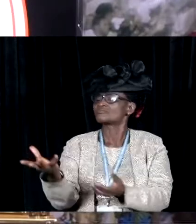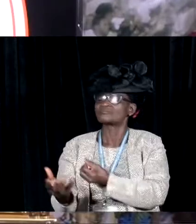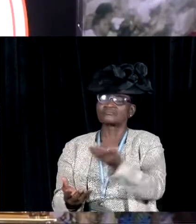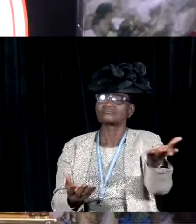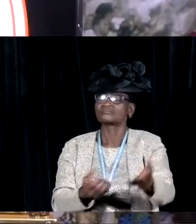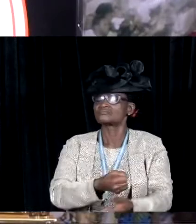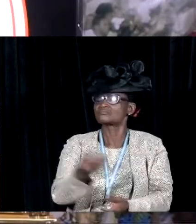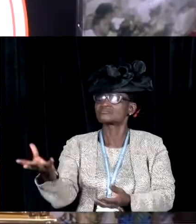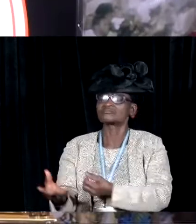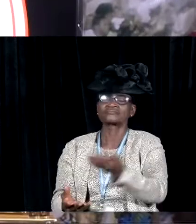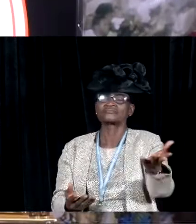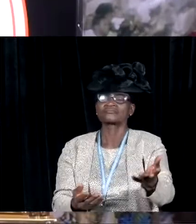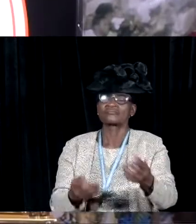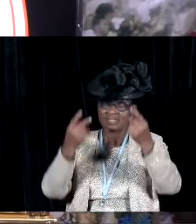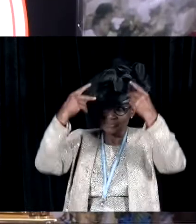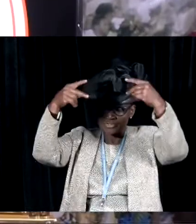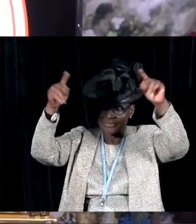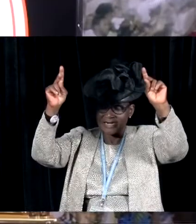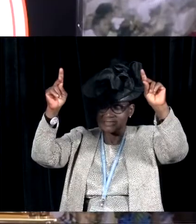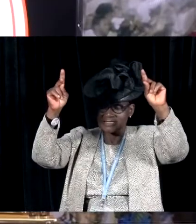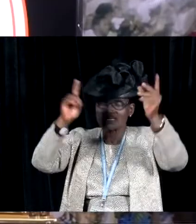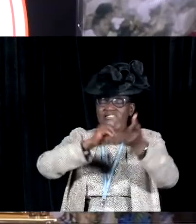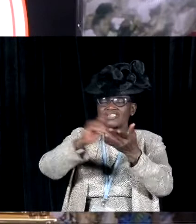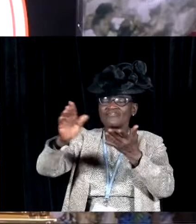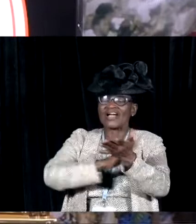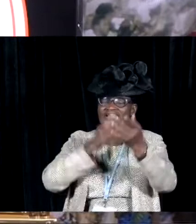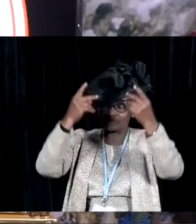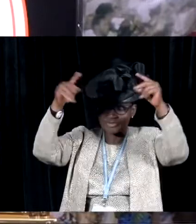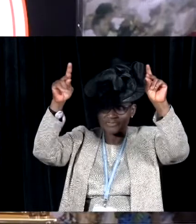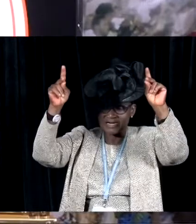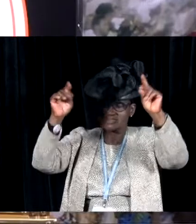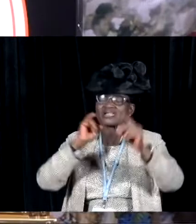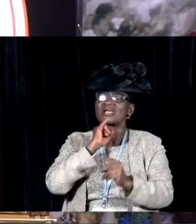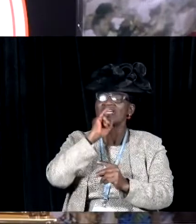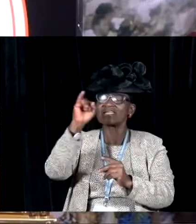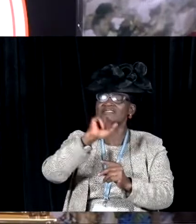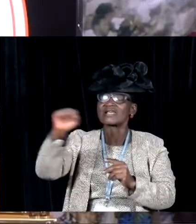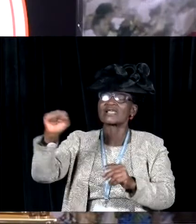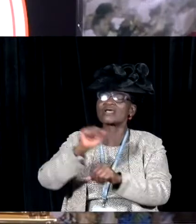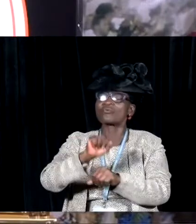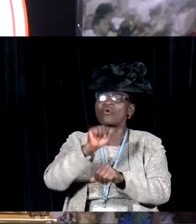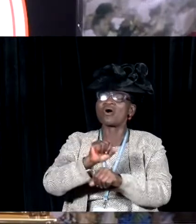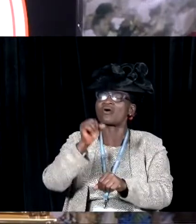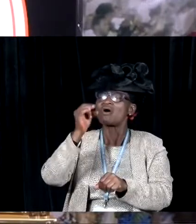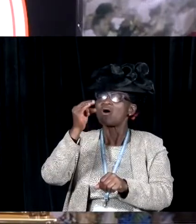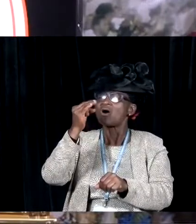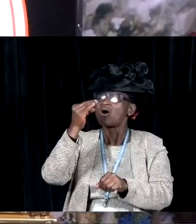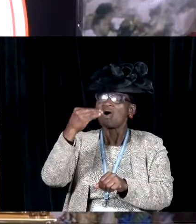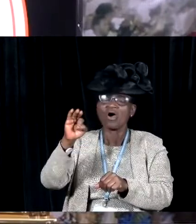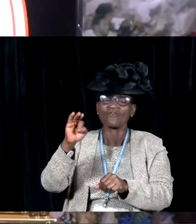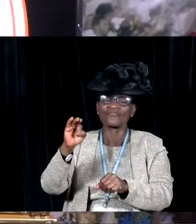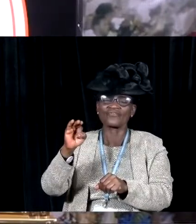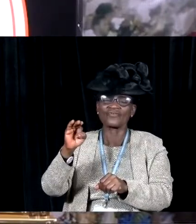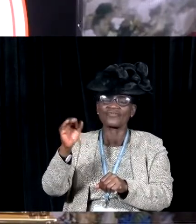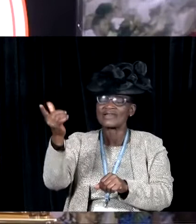The prosperity, divine prosperity, is a function of liberality.